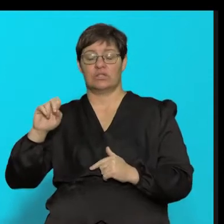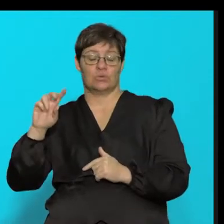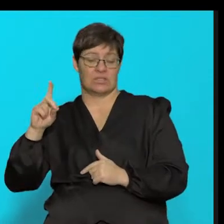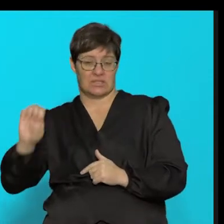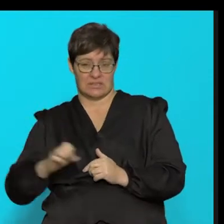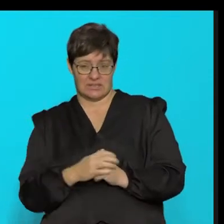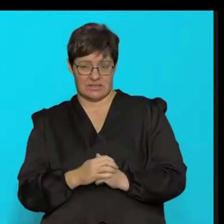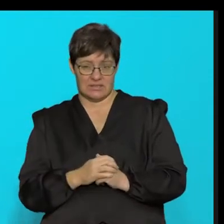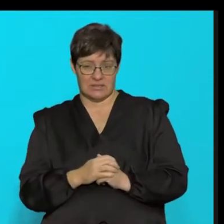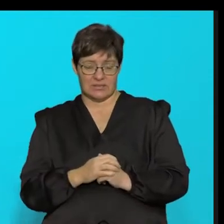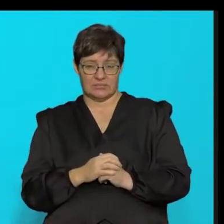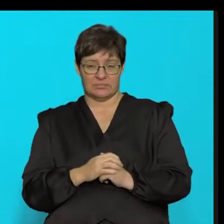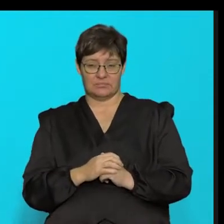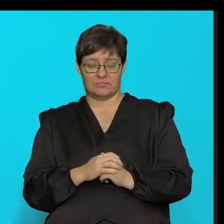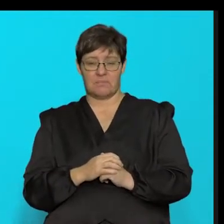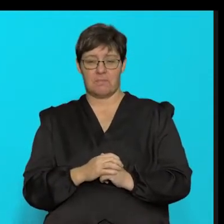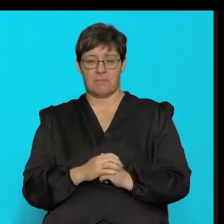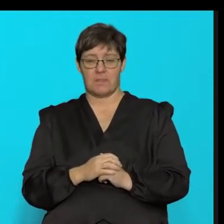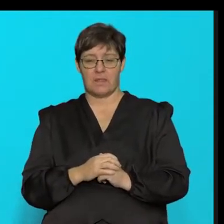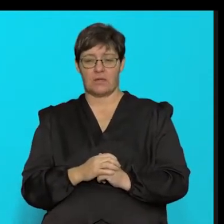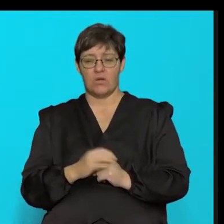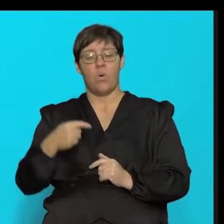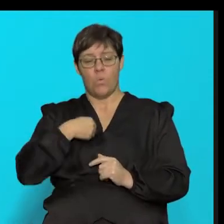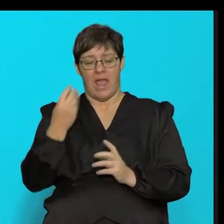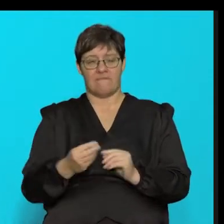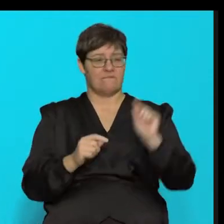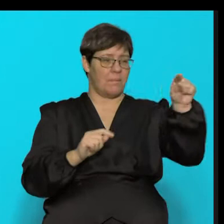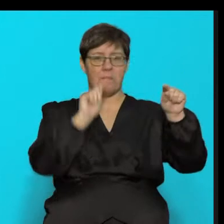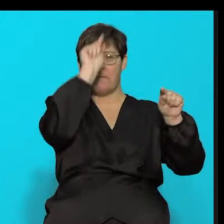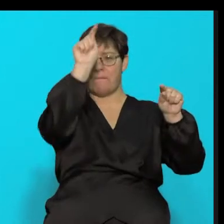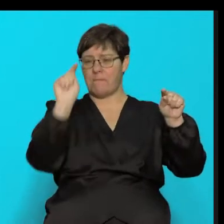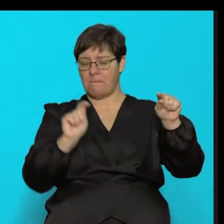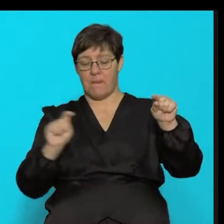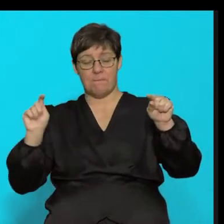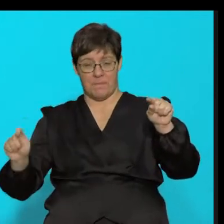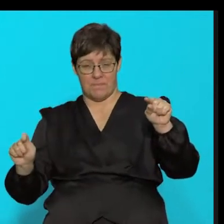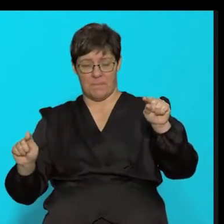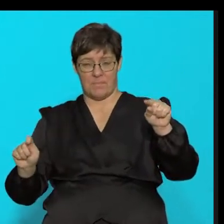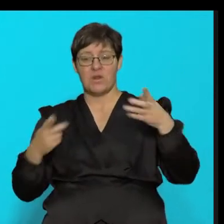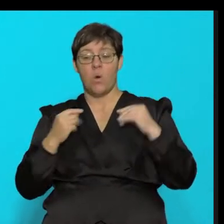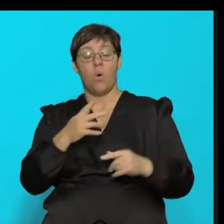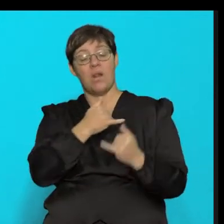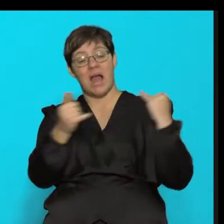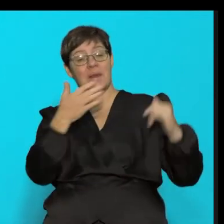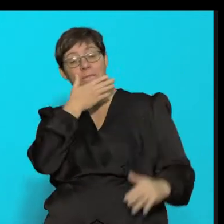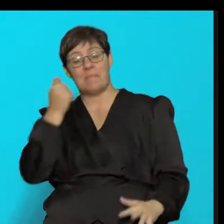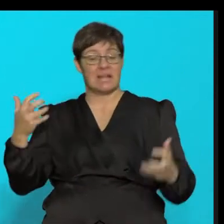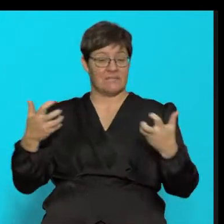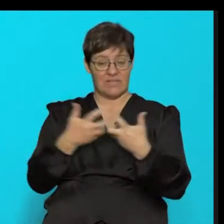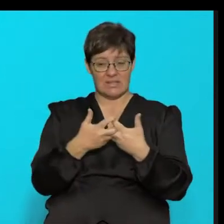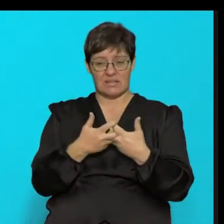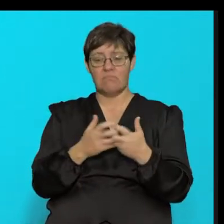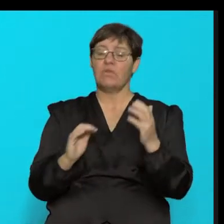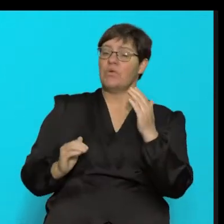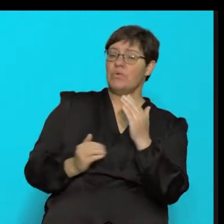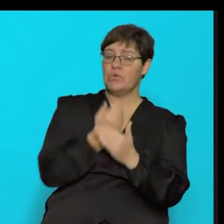drawn. Those are the points there. Are we together? For us. So to draw the line of best fit,